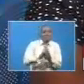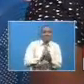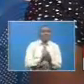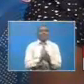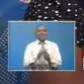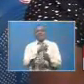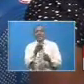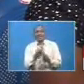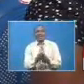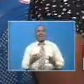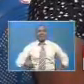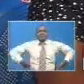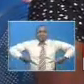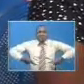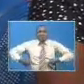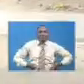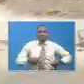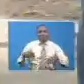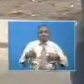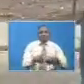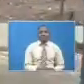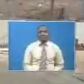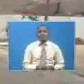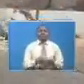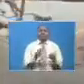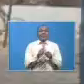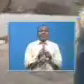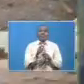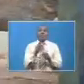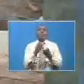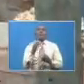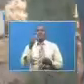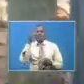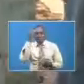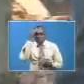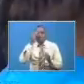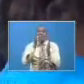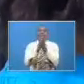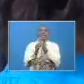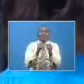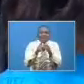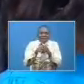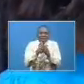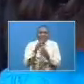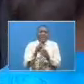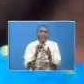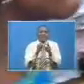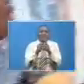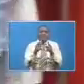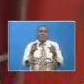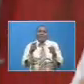the children on his back. Just out of curiosity, we asked, how big are your